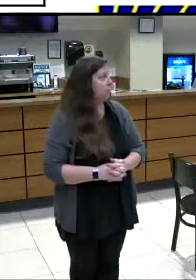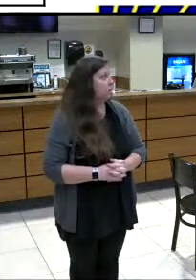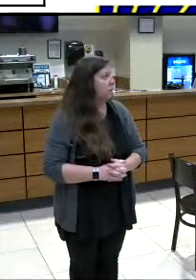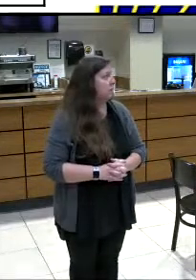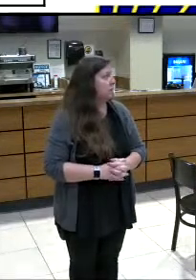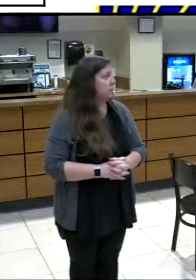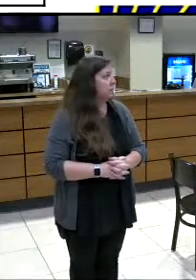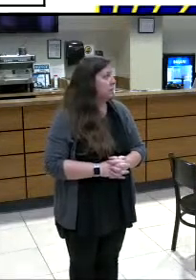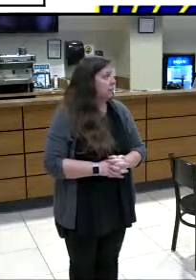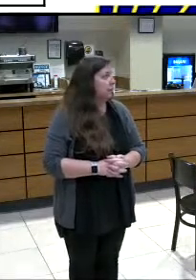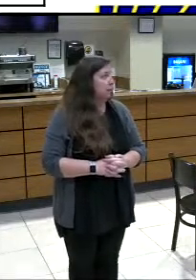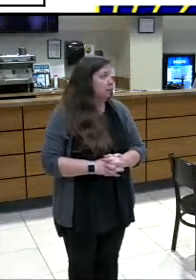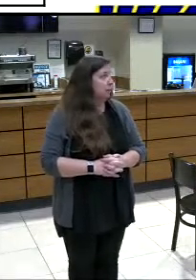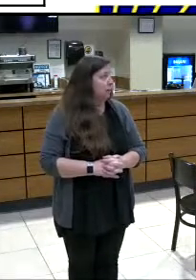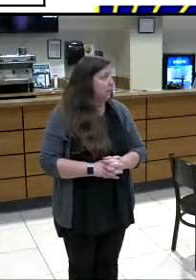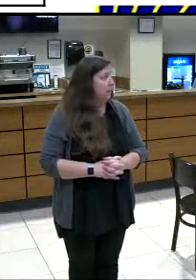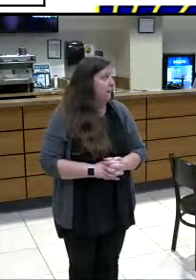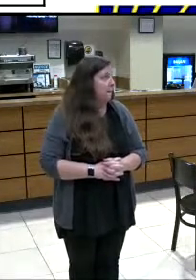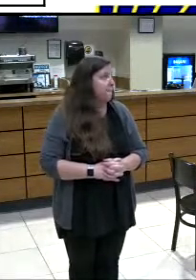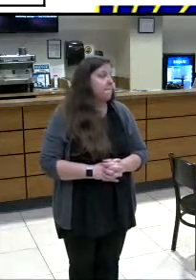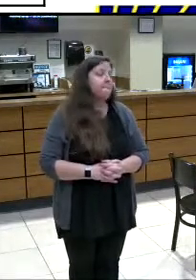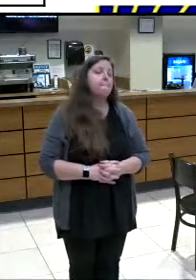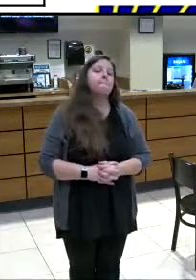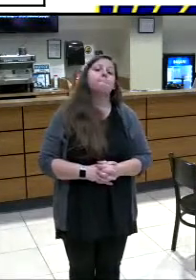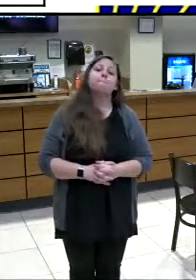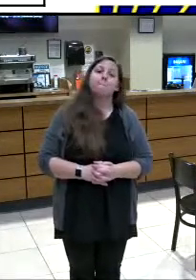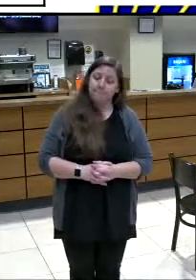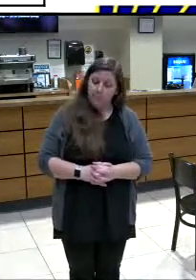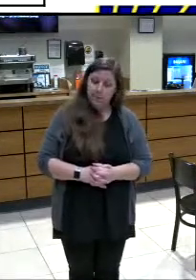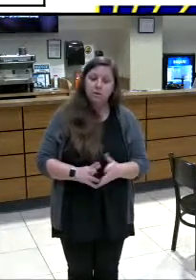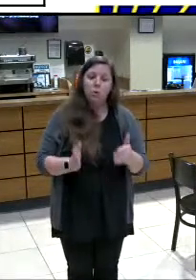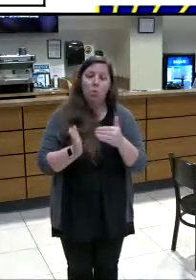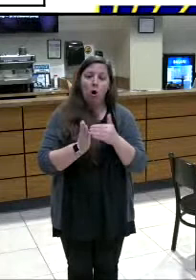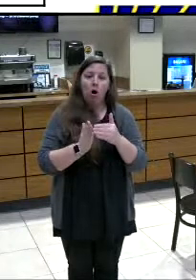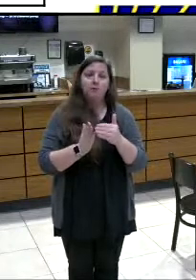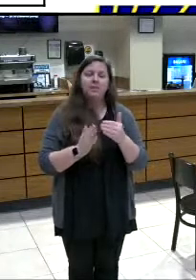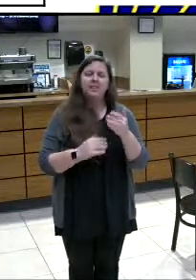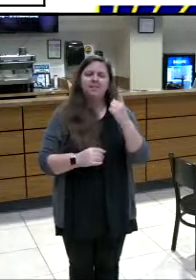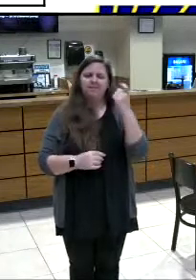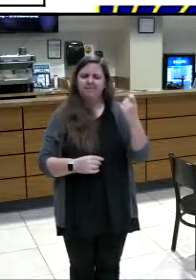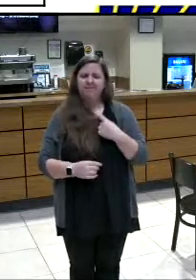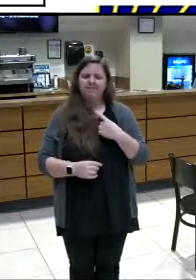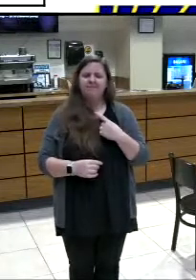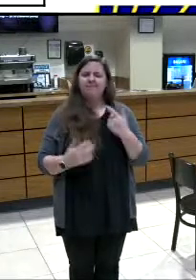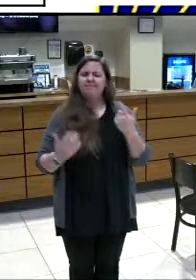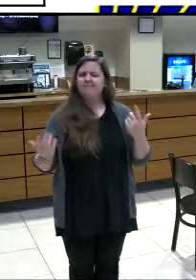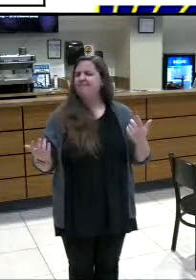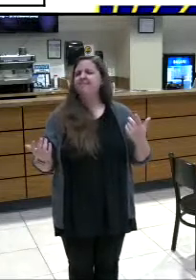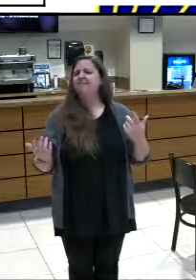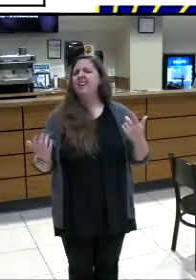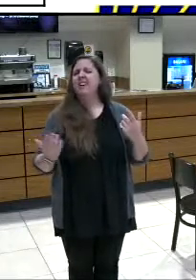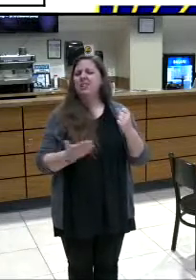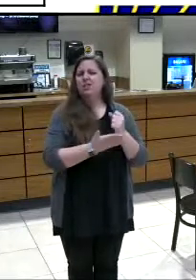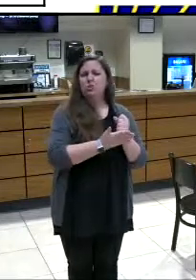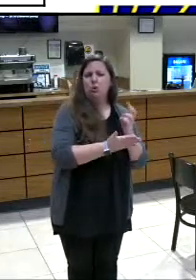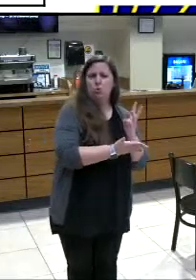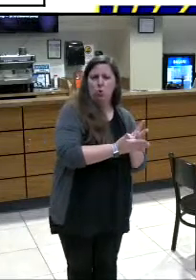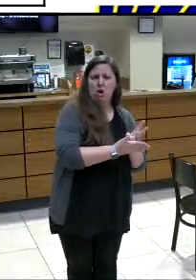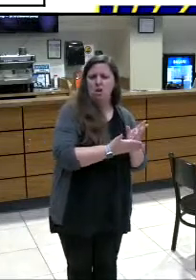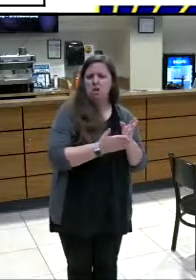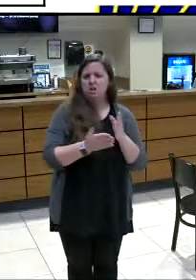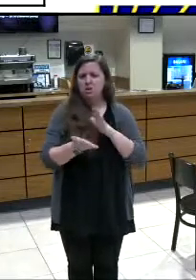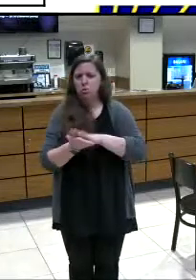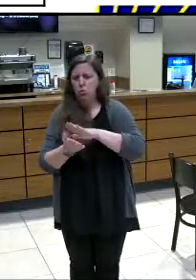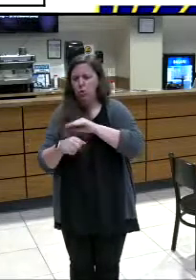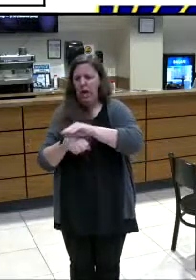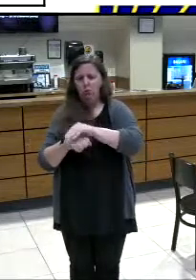Okay. All right. So often we receive the question, well, what's the difference between the social workers and the